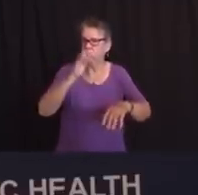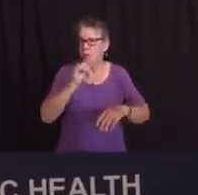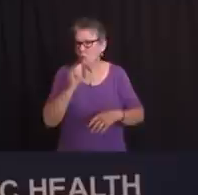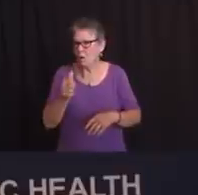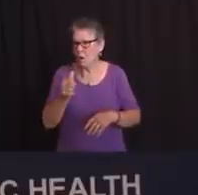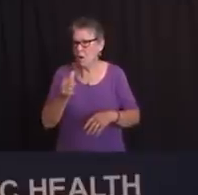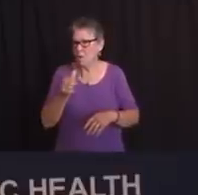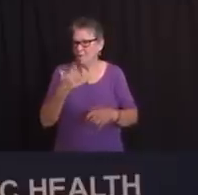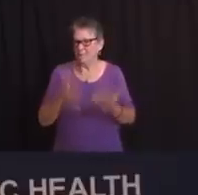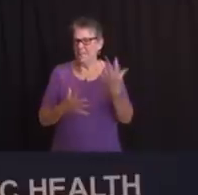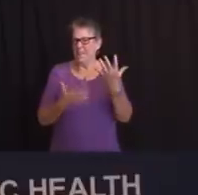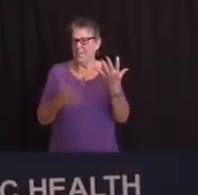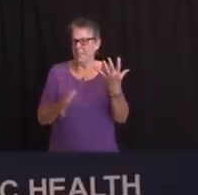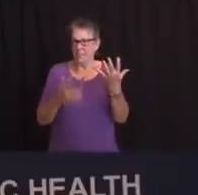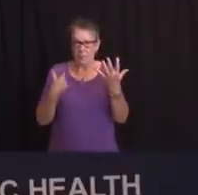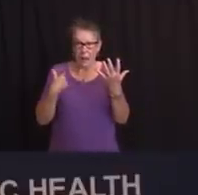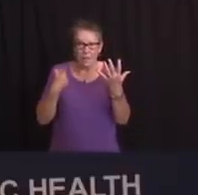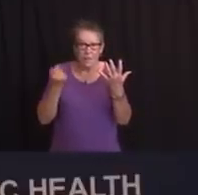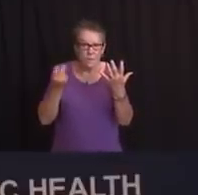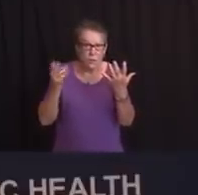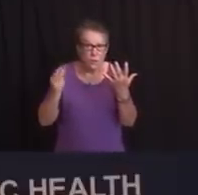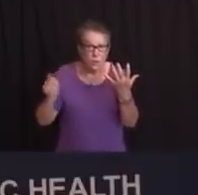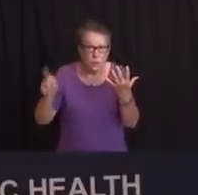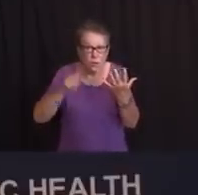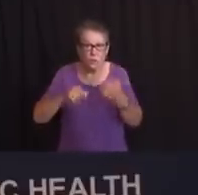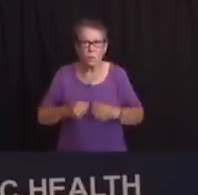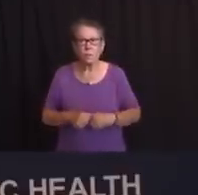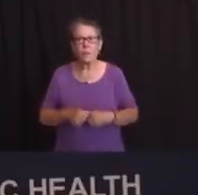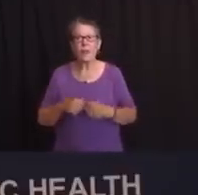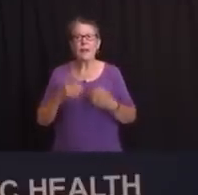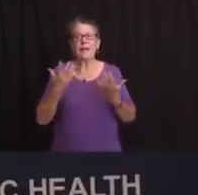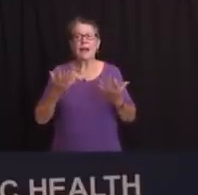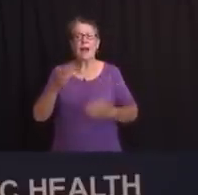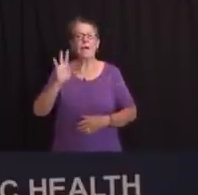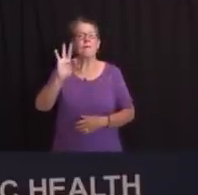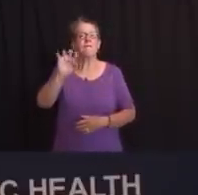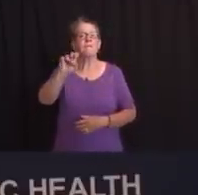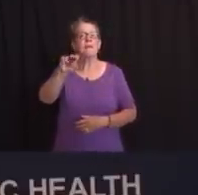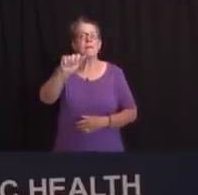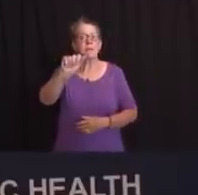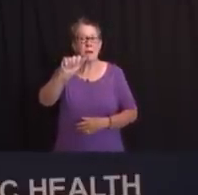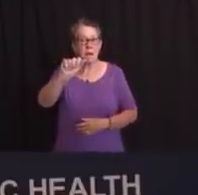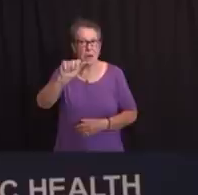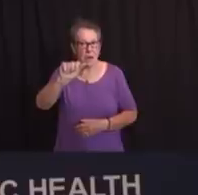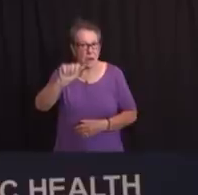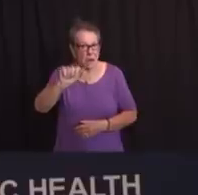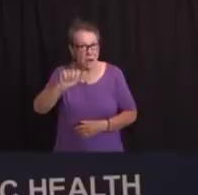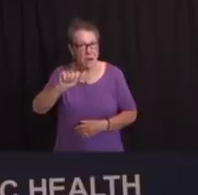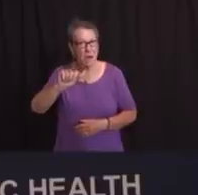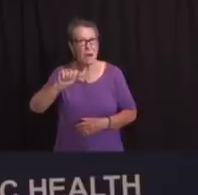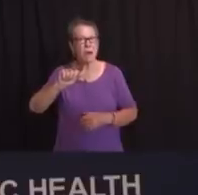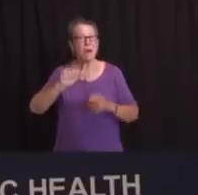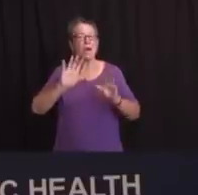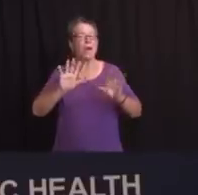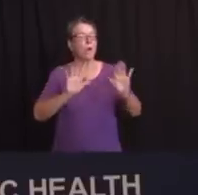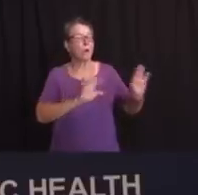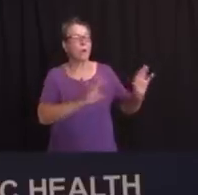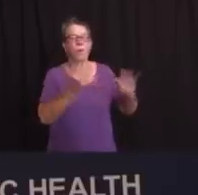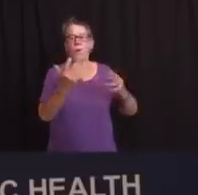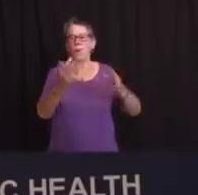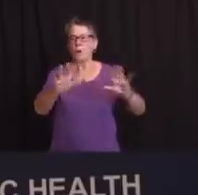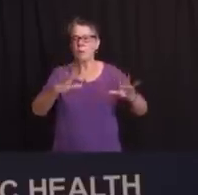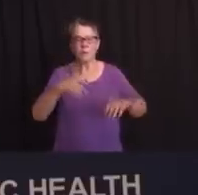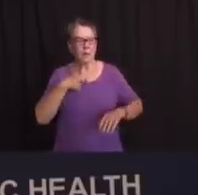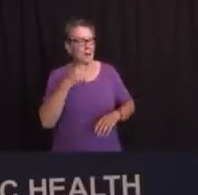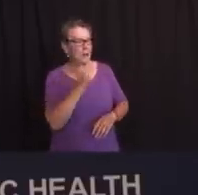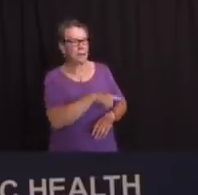that process with FEMA. And yes, to your point, we had 195 recruits report to Seagirt this morning. They